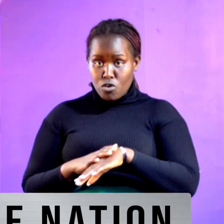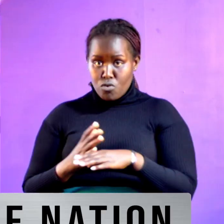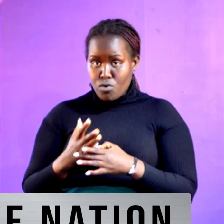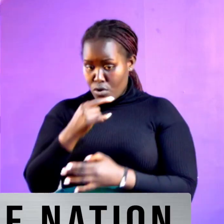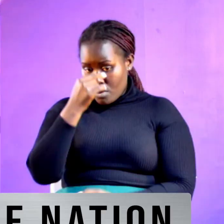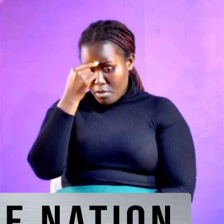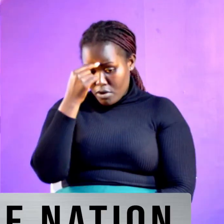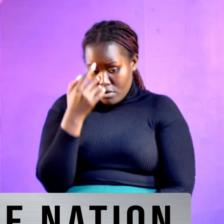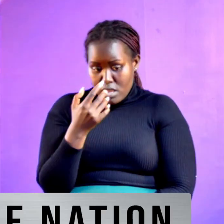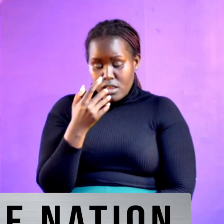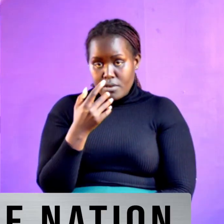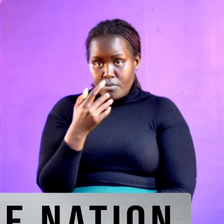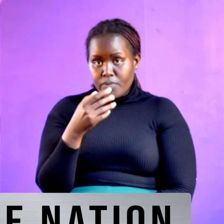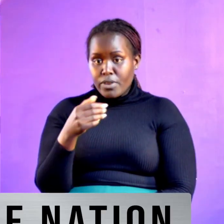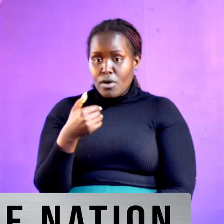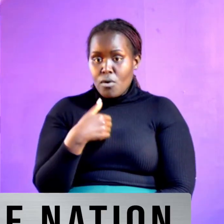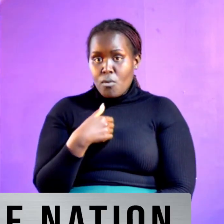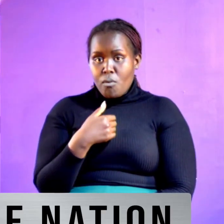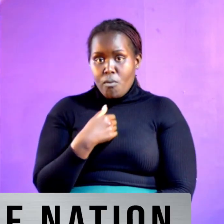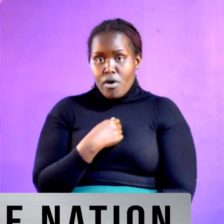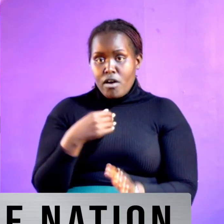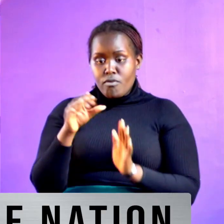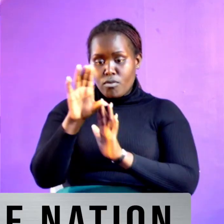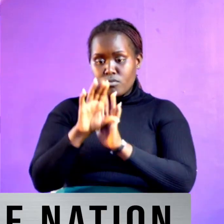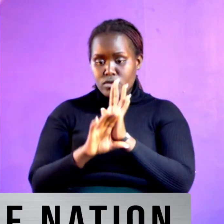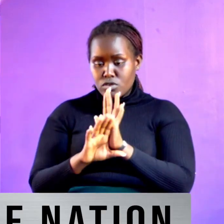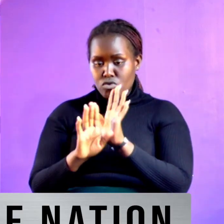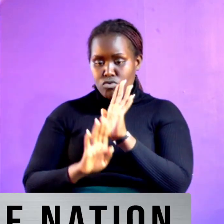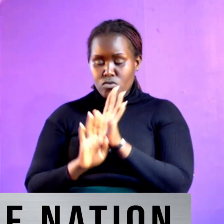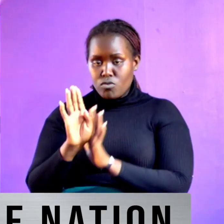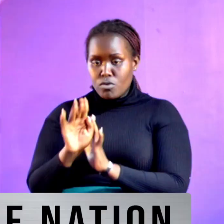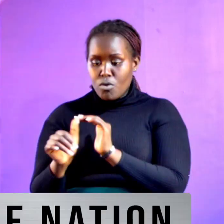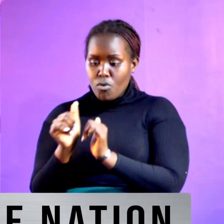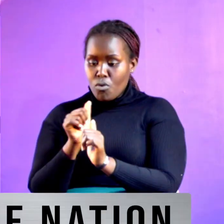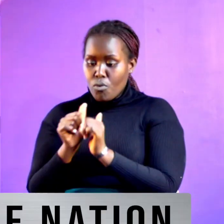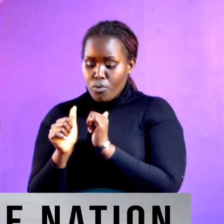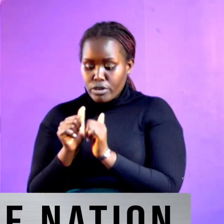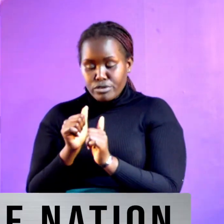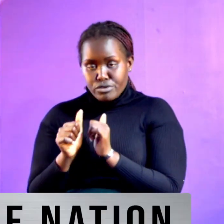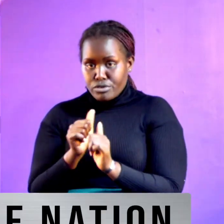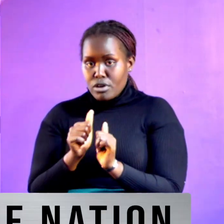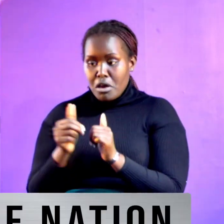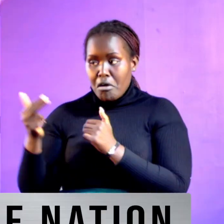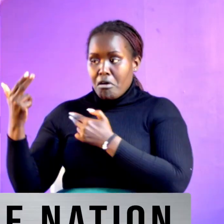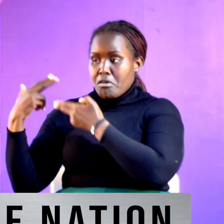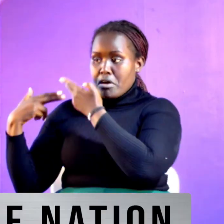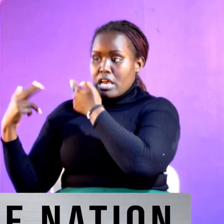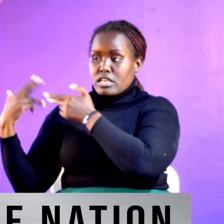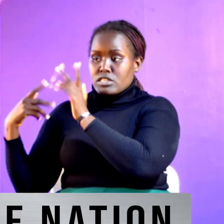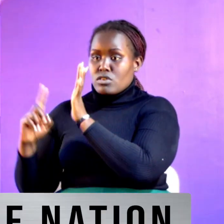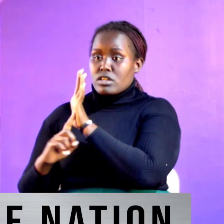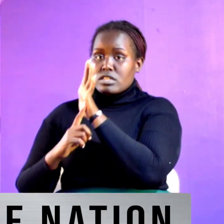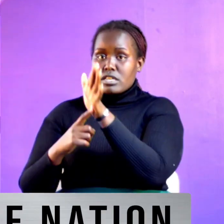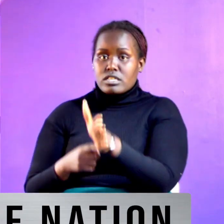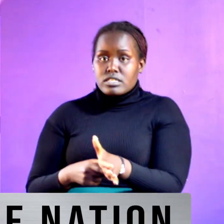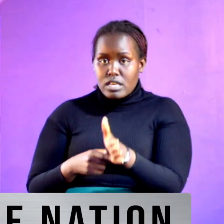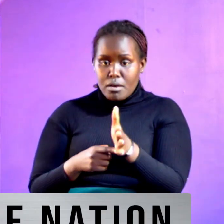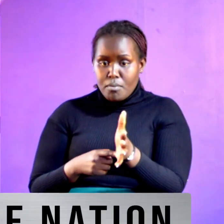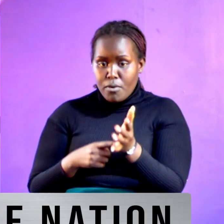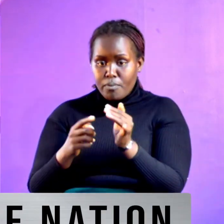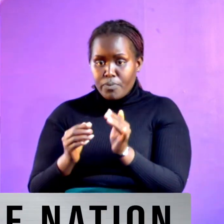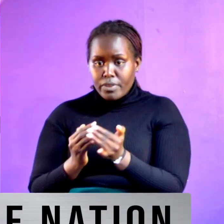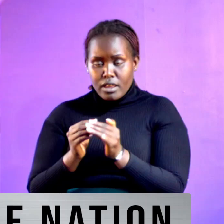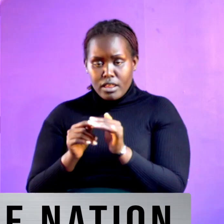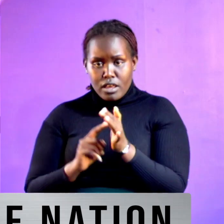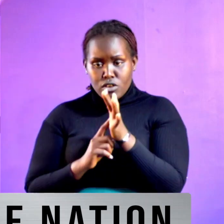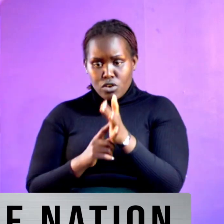because, we have constitutional developments which, are historic, such as, the repealing of Section